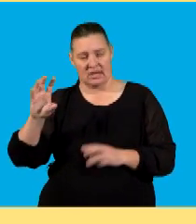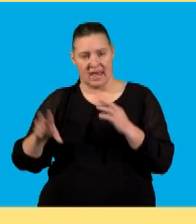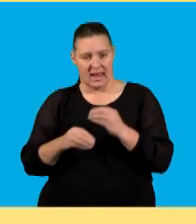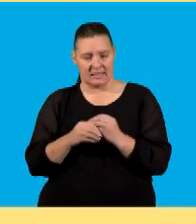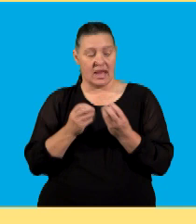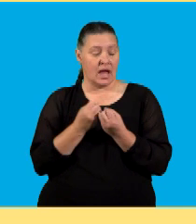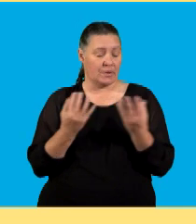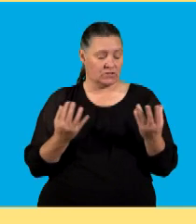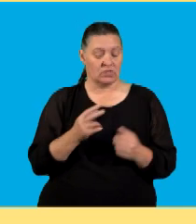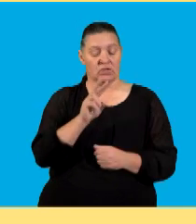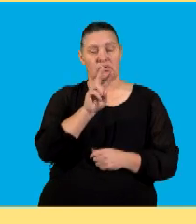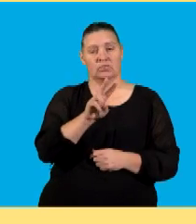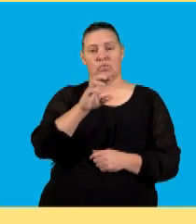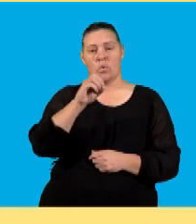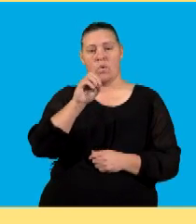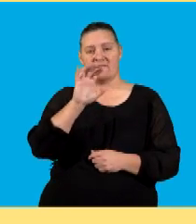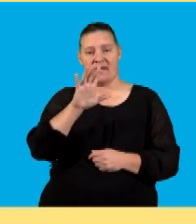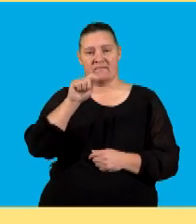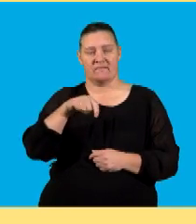16,500,